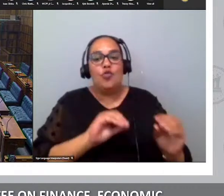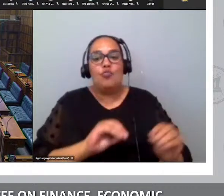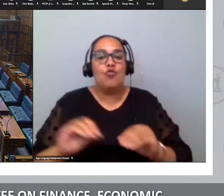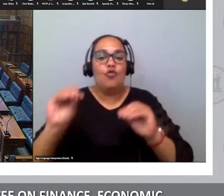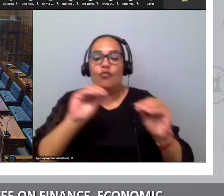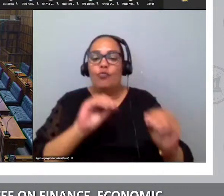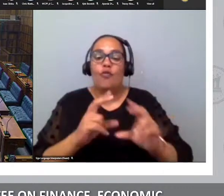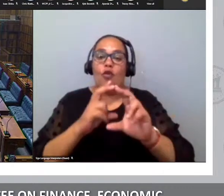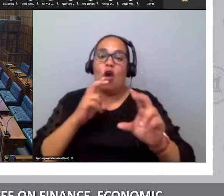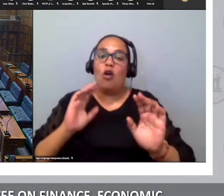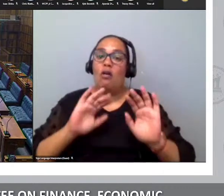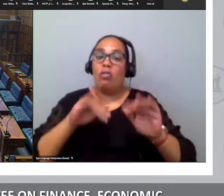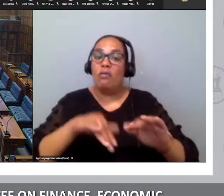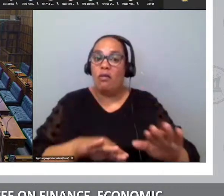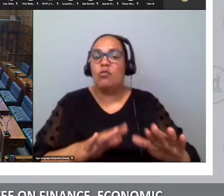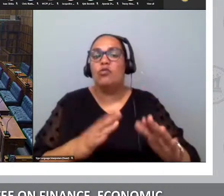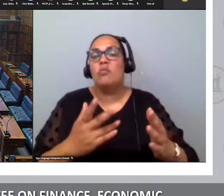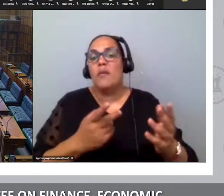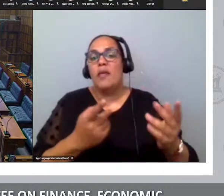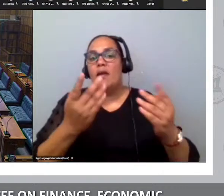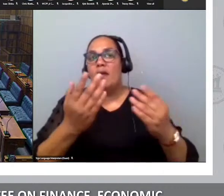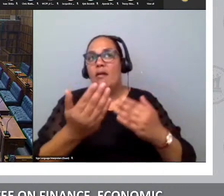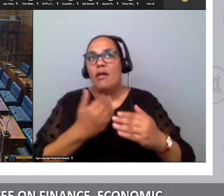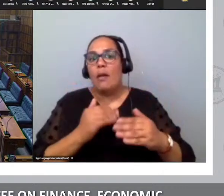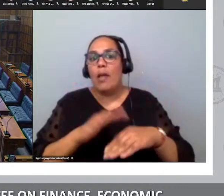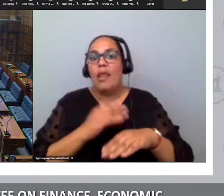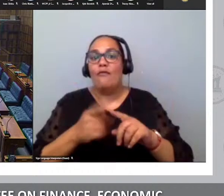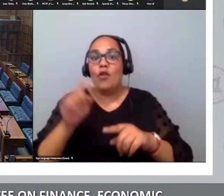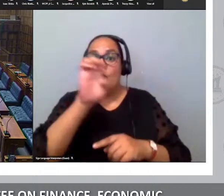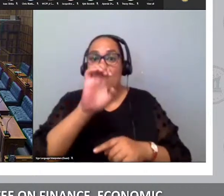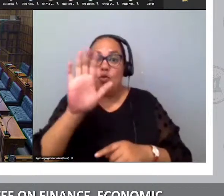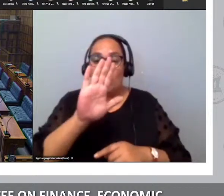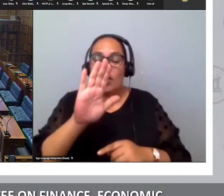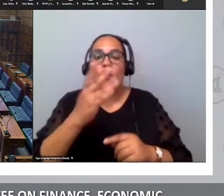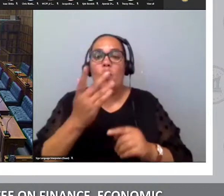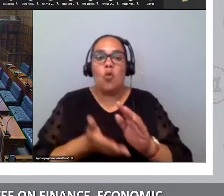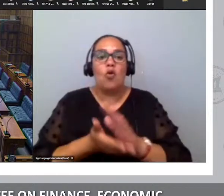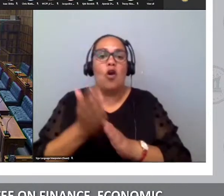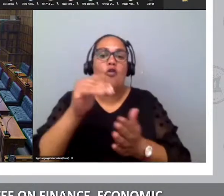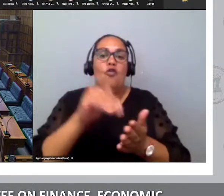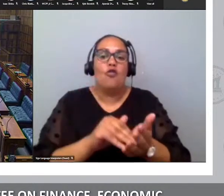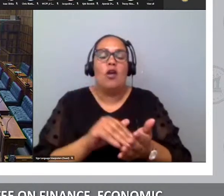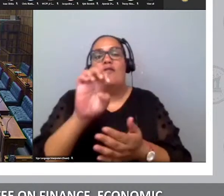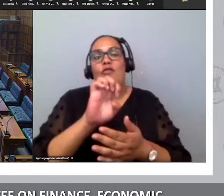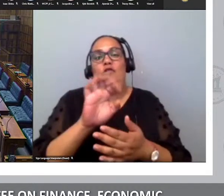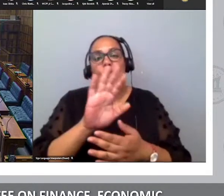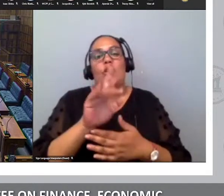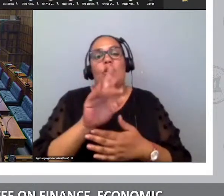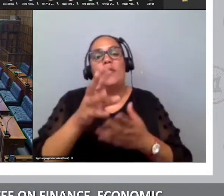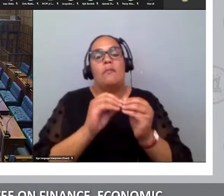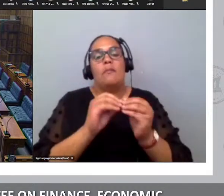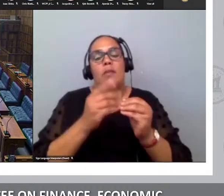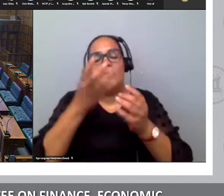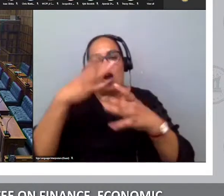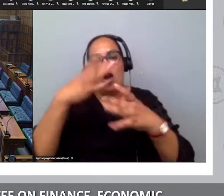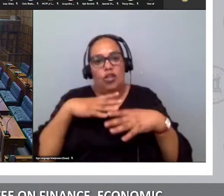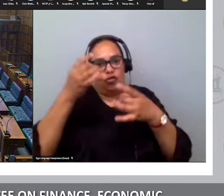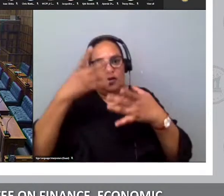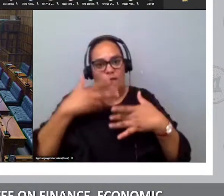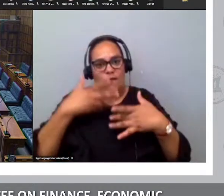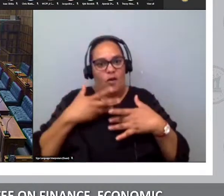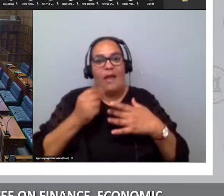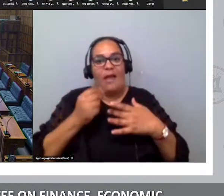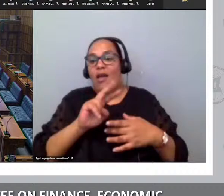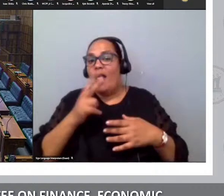the coast either with them coming late out of Europe or going to arrive late into Europe they will make the call ahead of time is there another